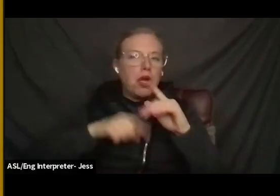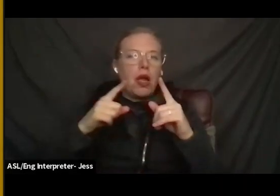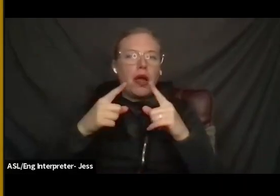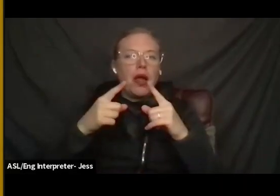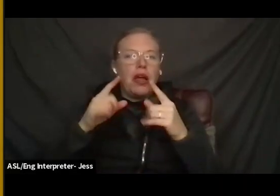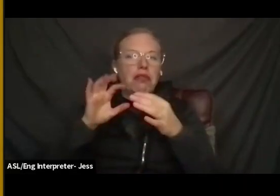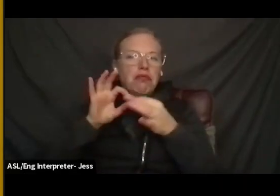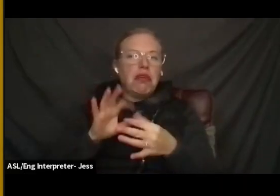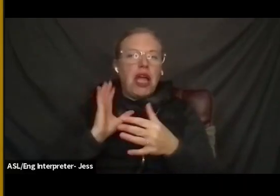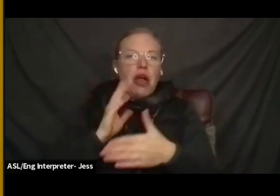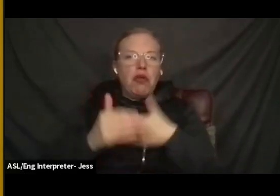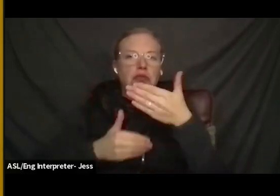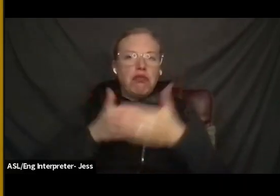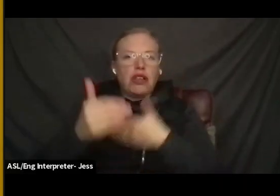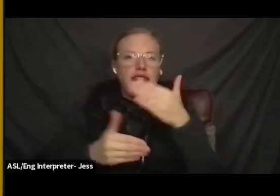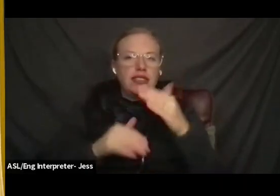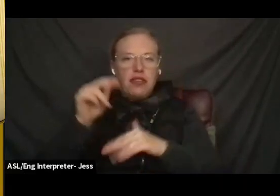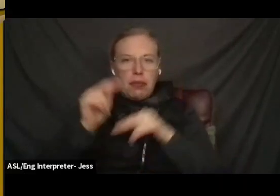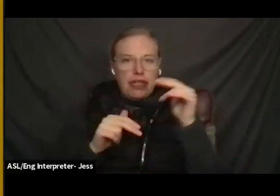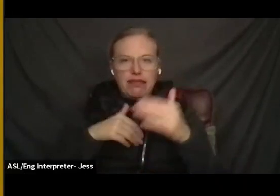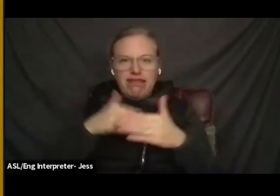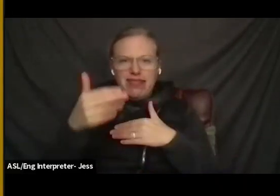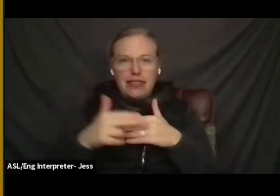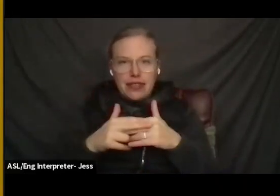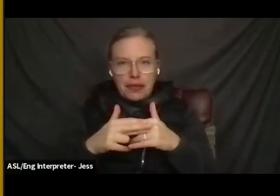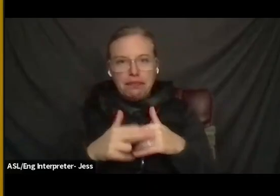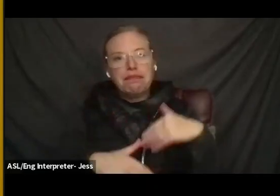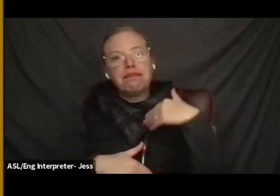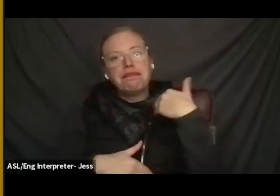process. Okay, next slide.